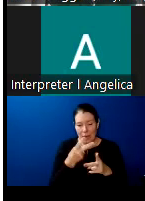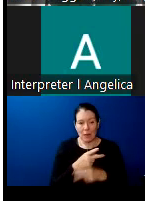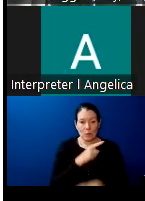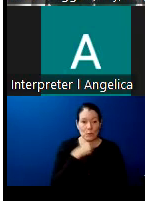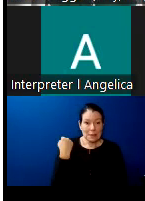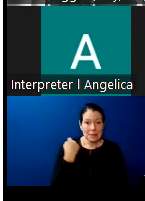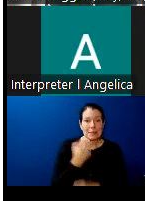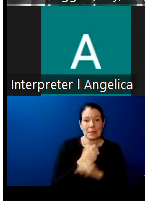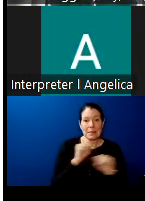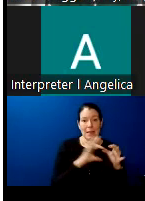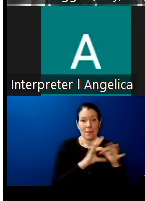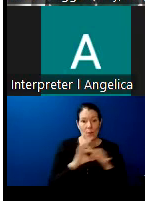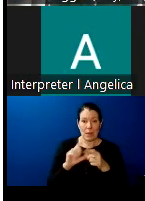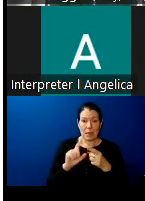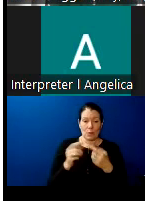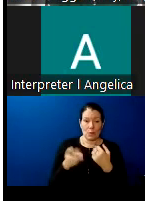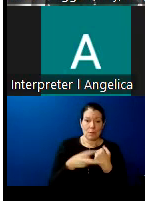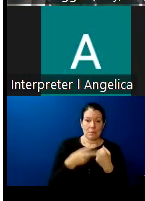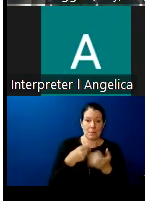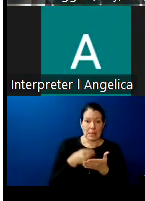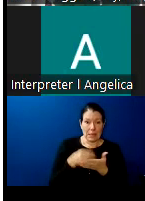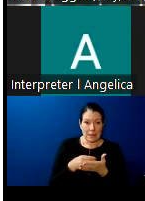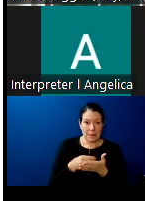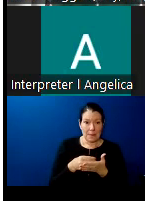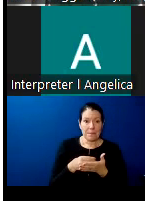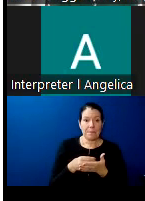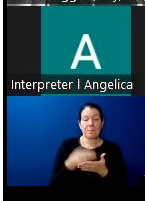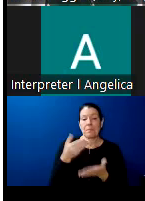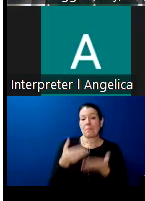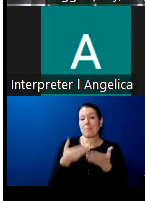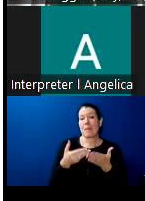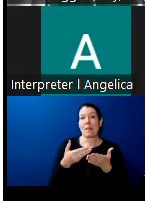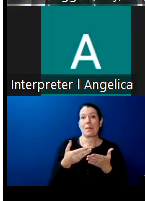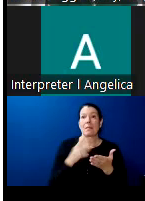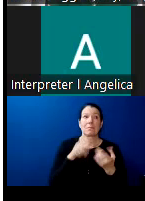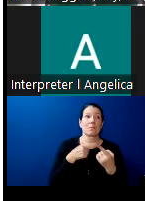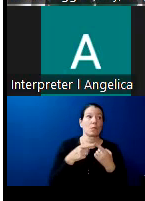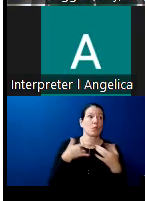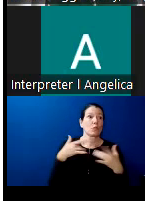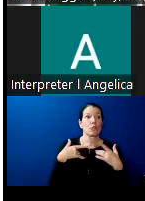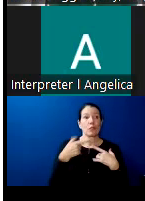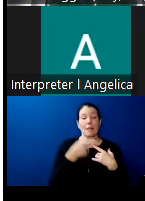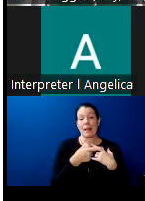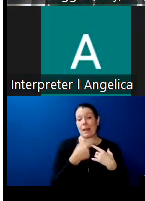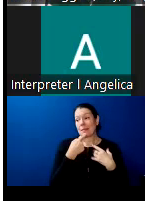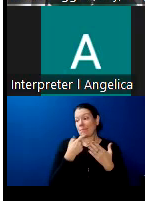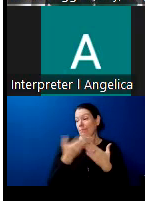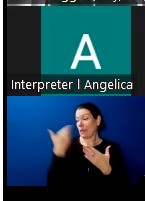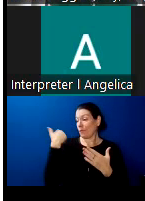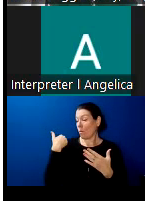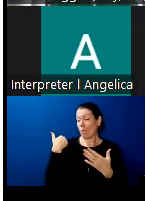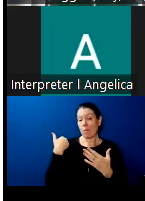aspects associated with that. And this can mean revisiting some of the concerns that the survivor may have mentioned in